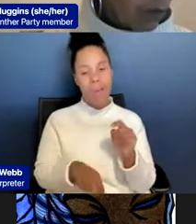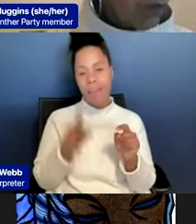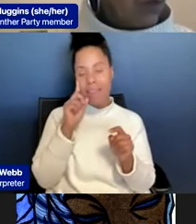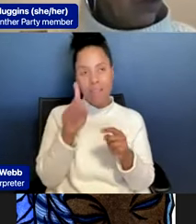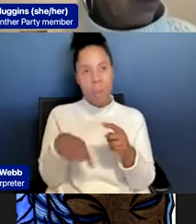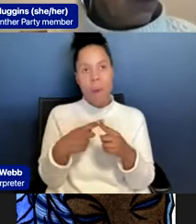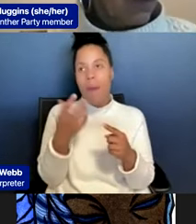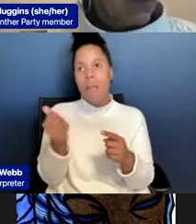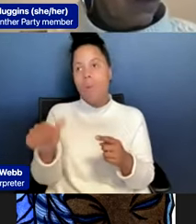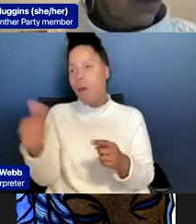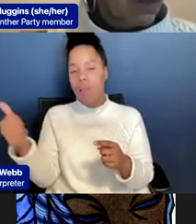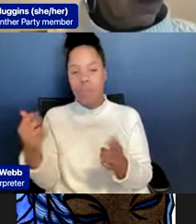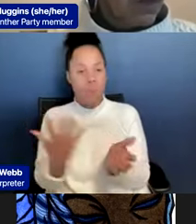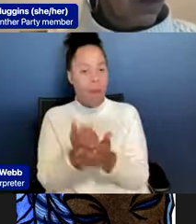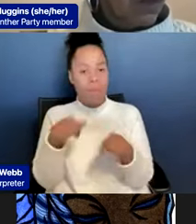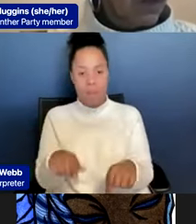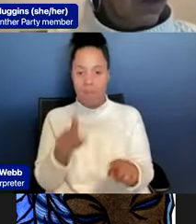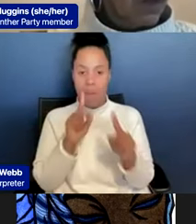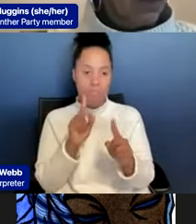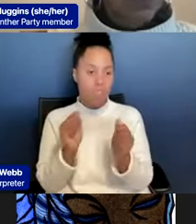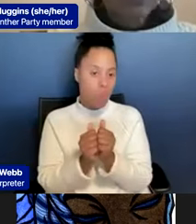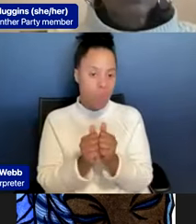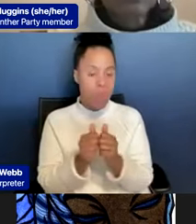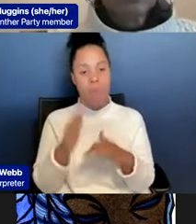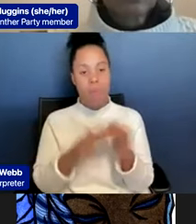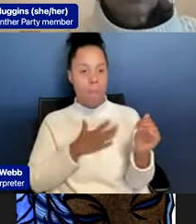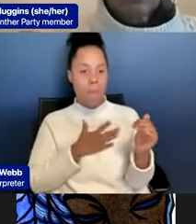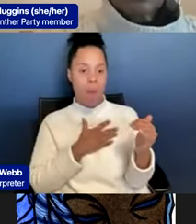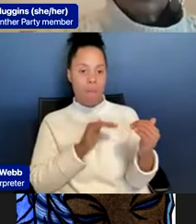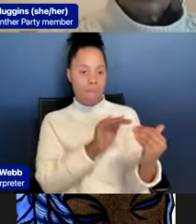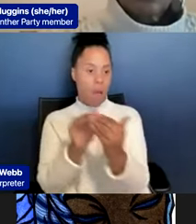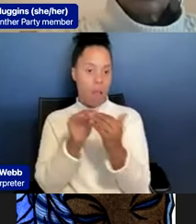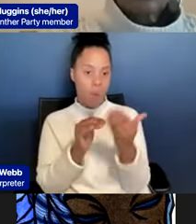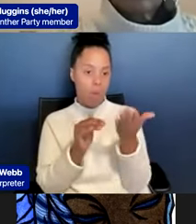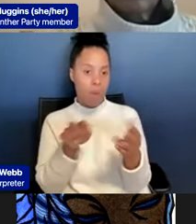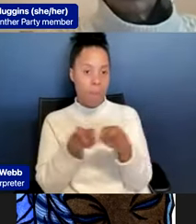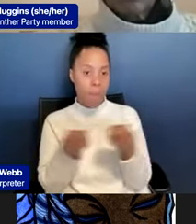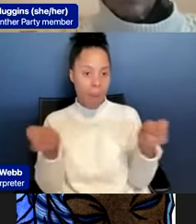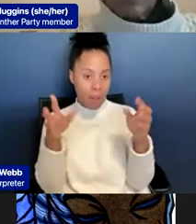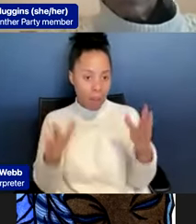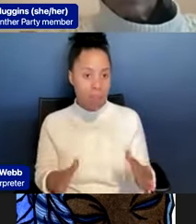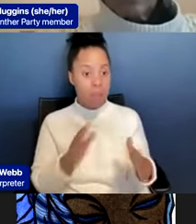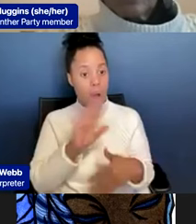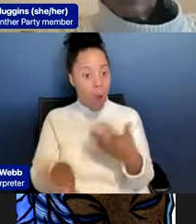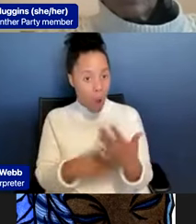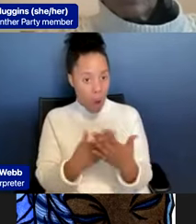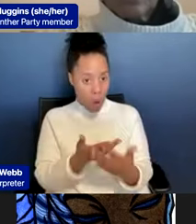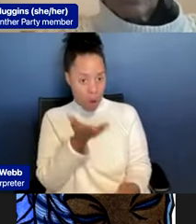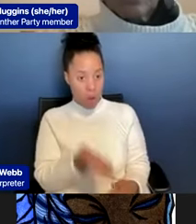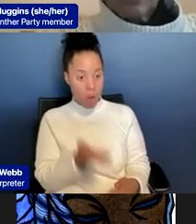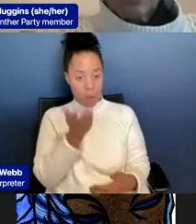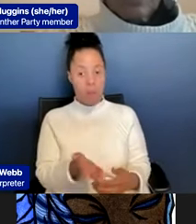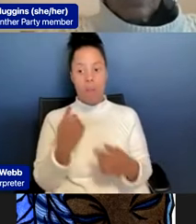with than my fellow co-panelists, all of whom have in some ways been informed,